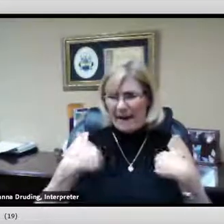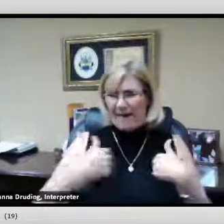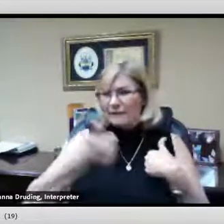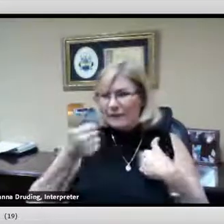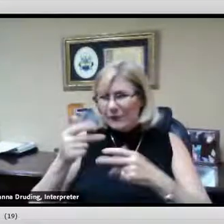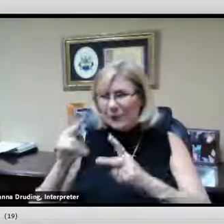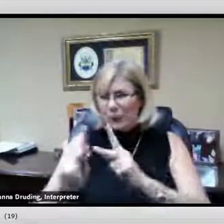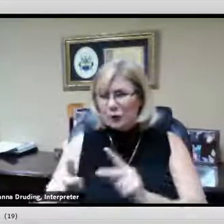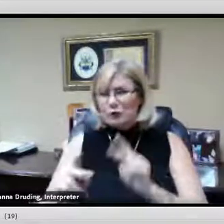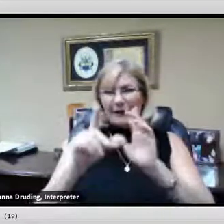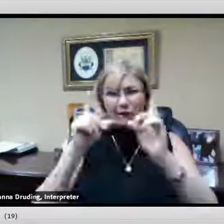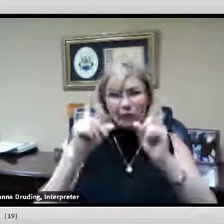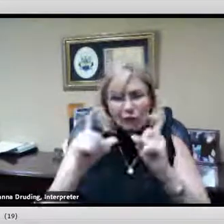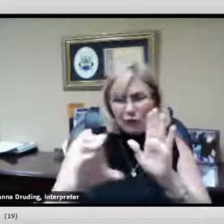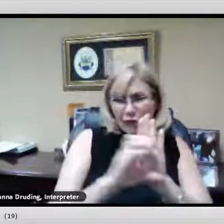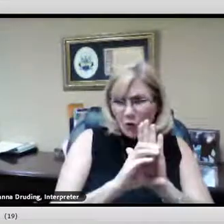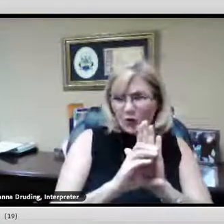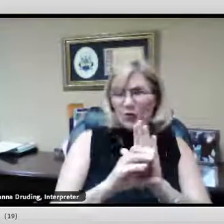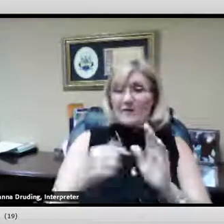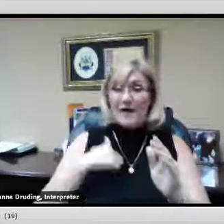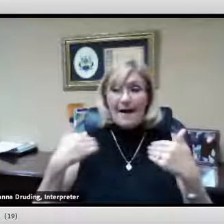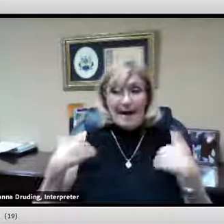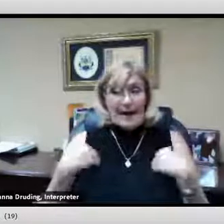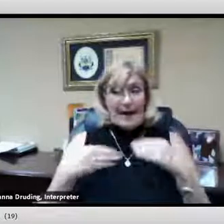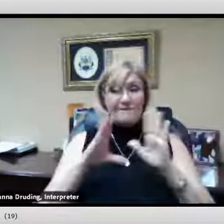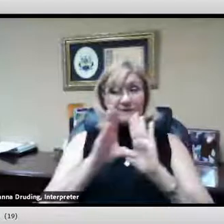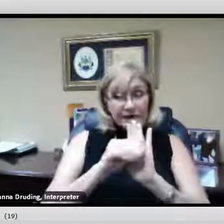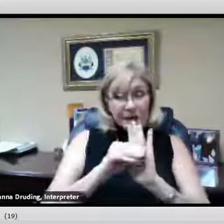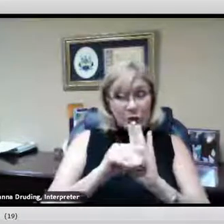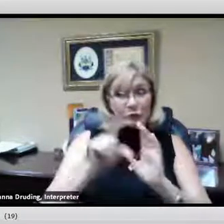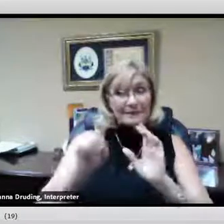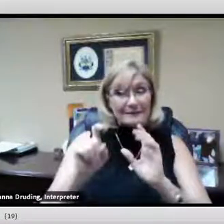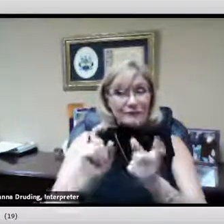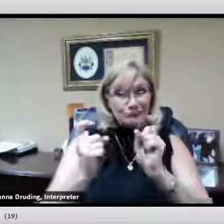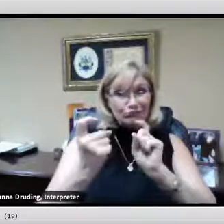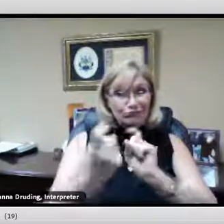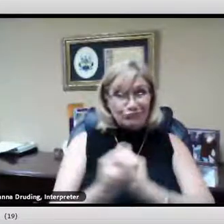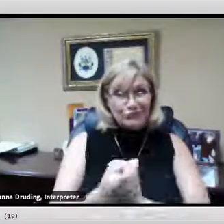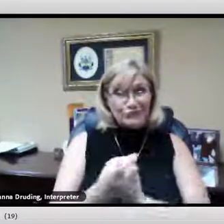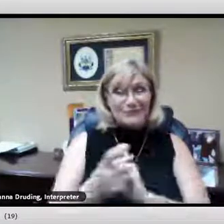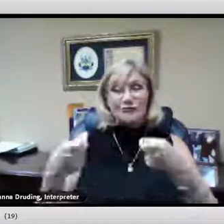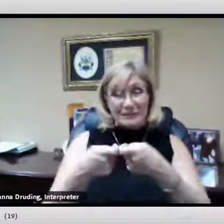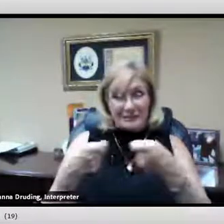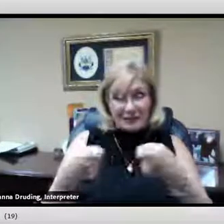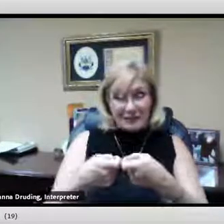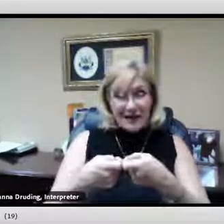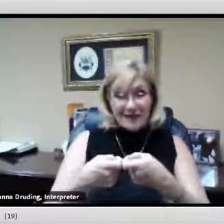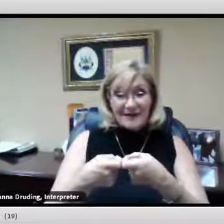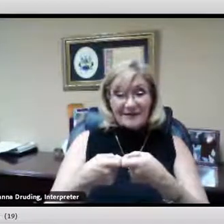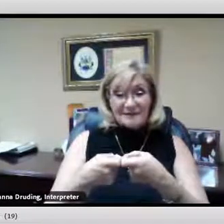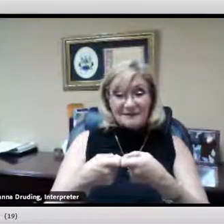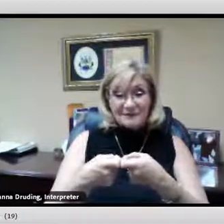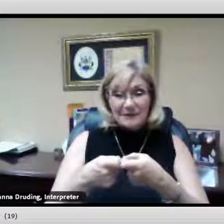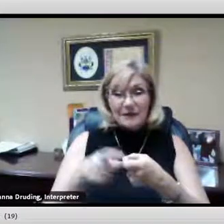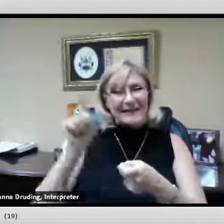digitizing of photographs. I have videos on my desk that need to be digitized that I have not done yet, that need to